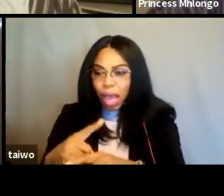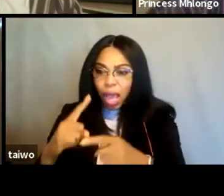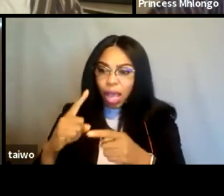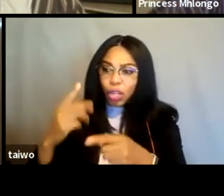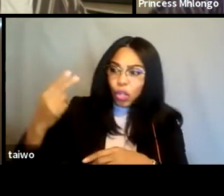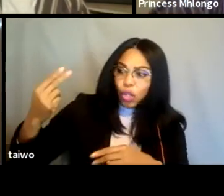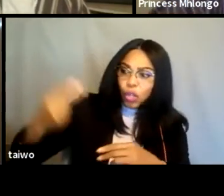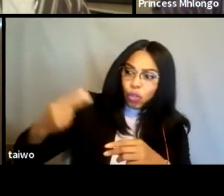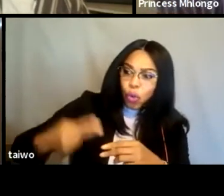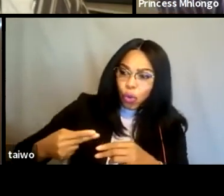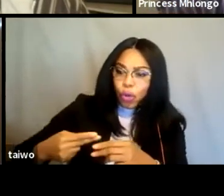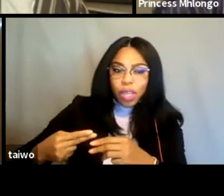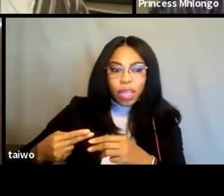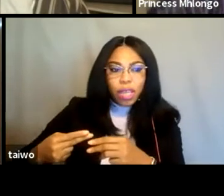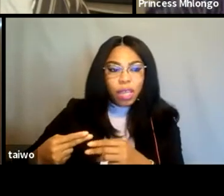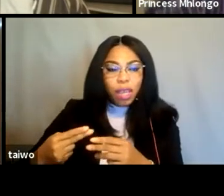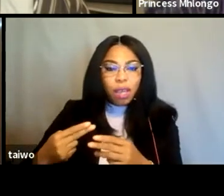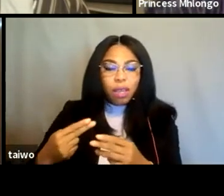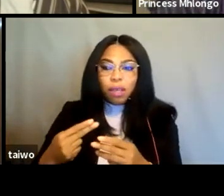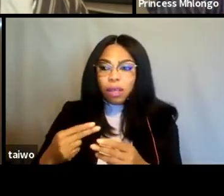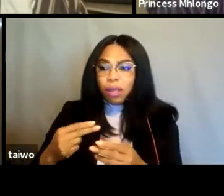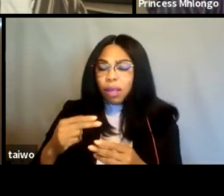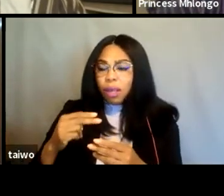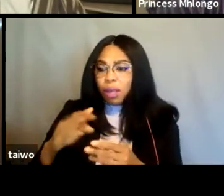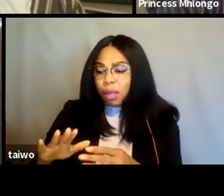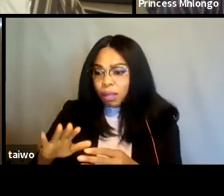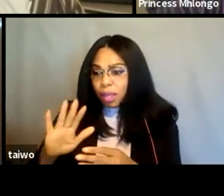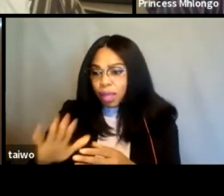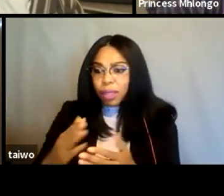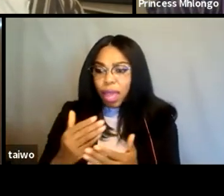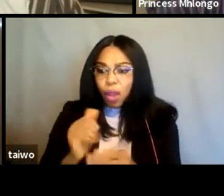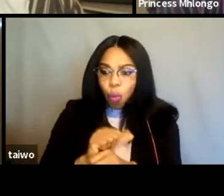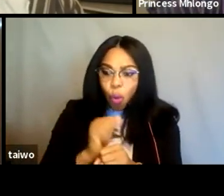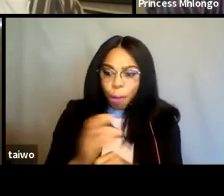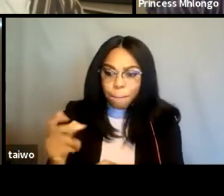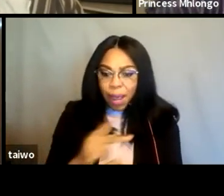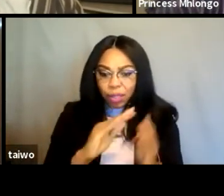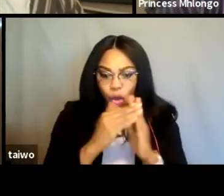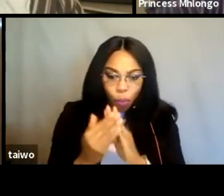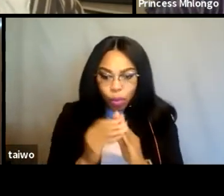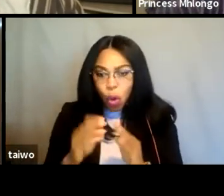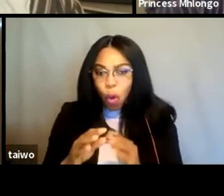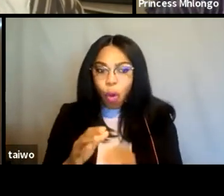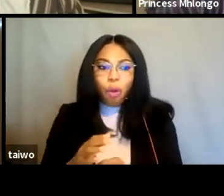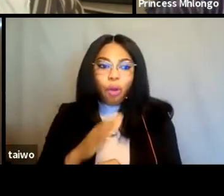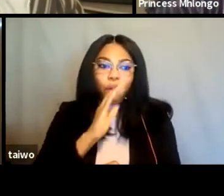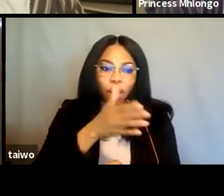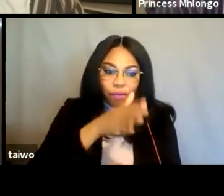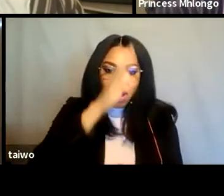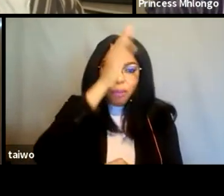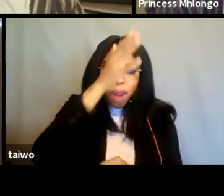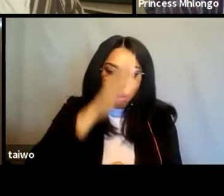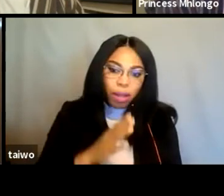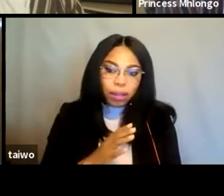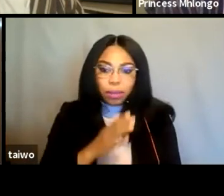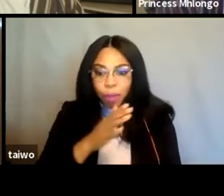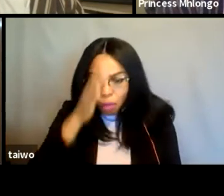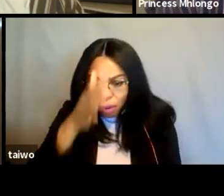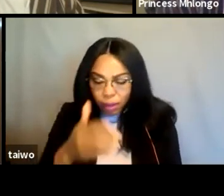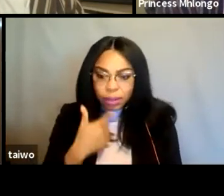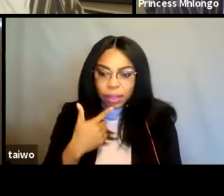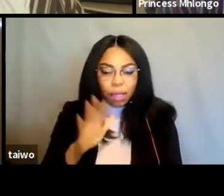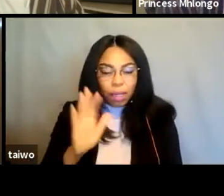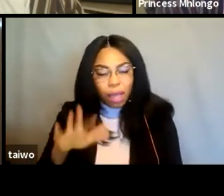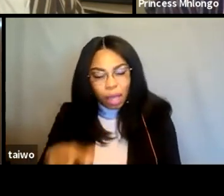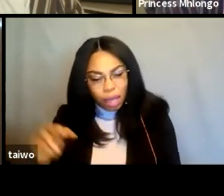historically, you know, taking their piece back to their community or to their grandfathers or parents and say, hey, I'm looking at